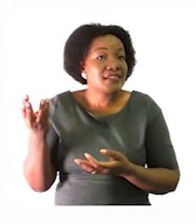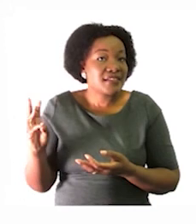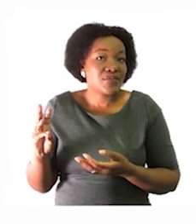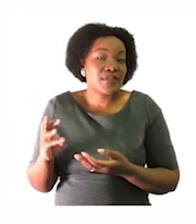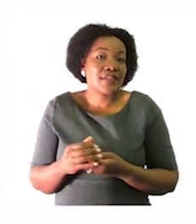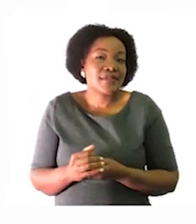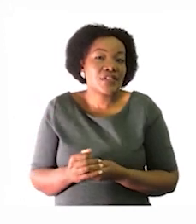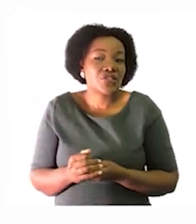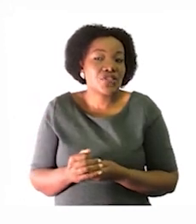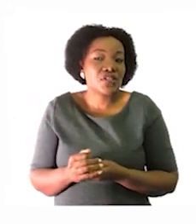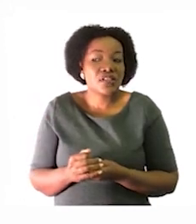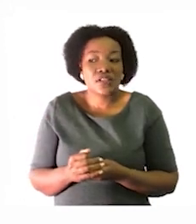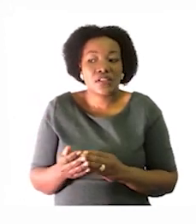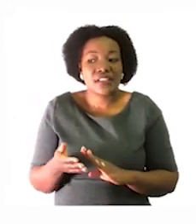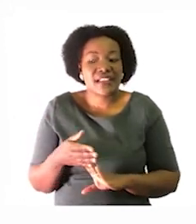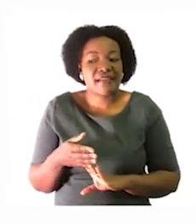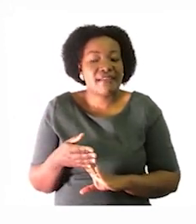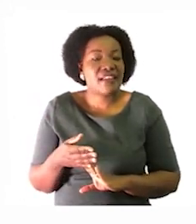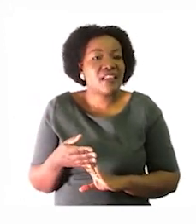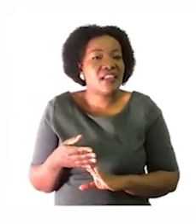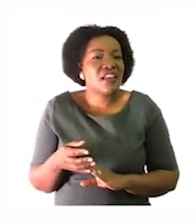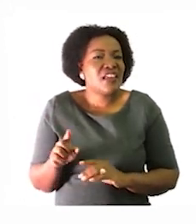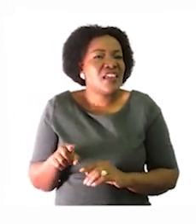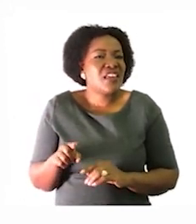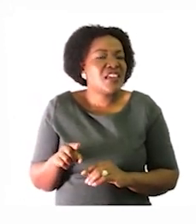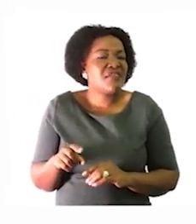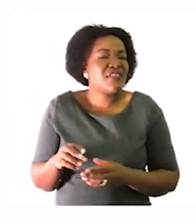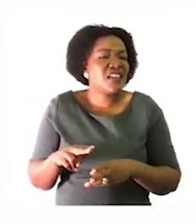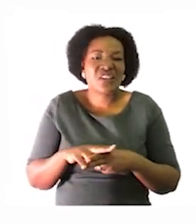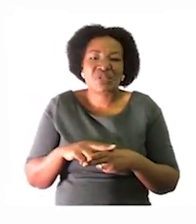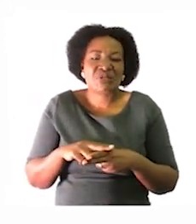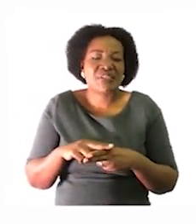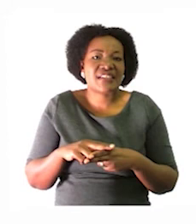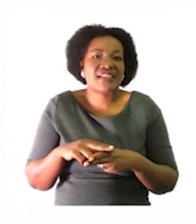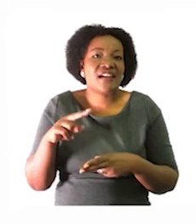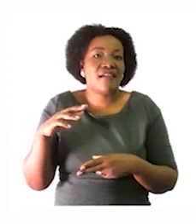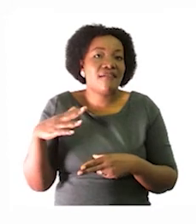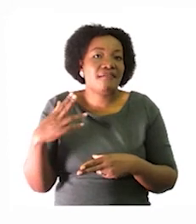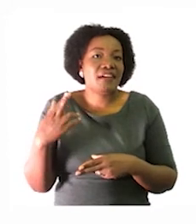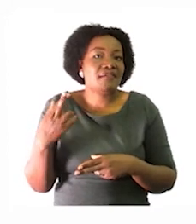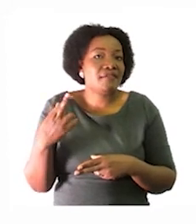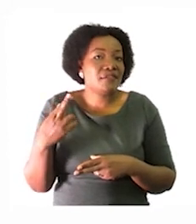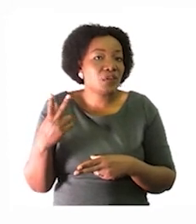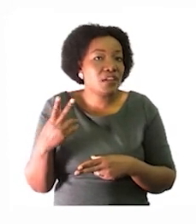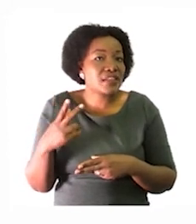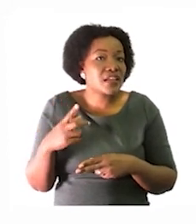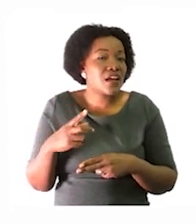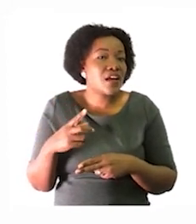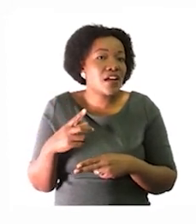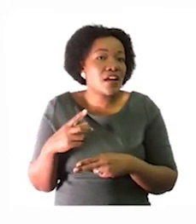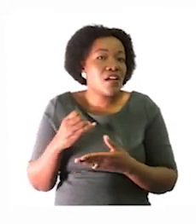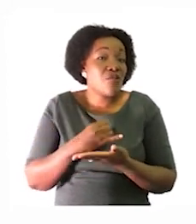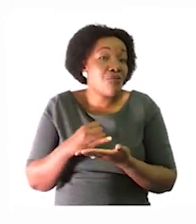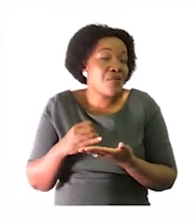Okay, now if he has to spend $5 a week, we have always remember what we did or